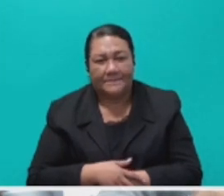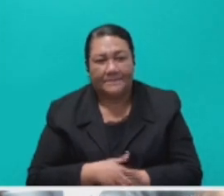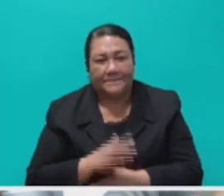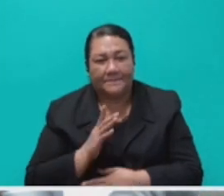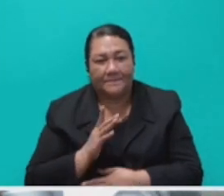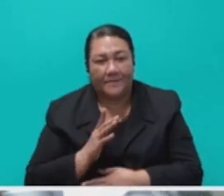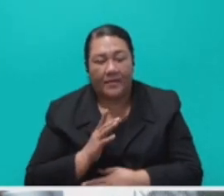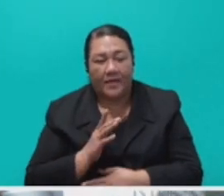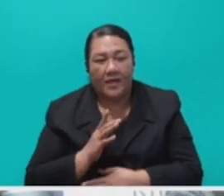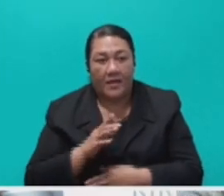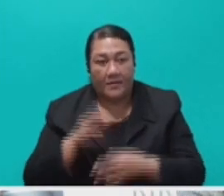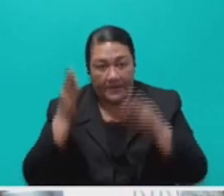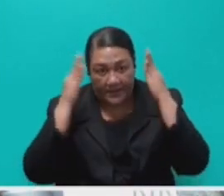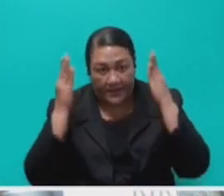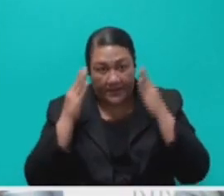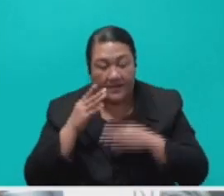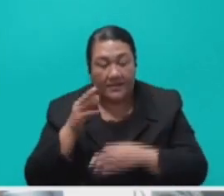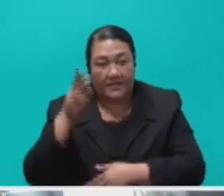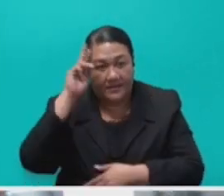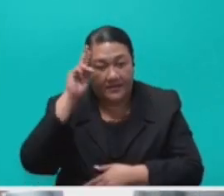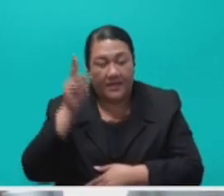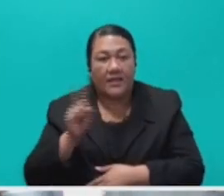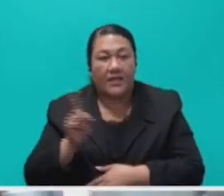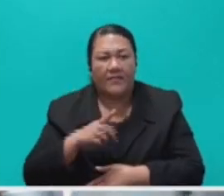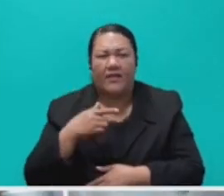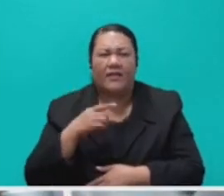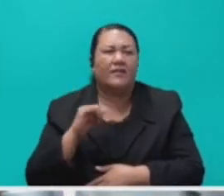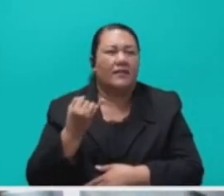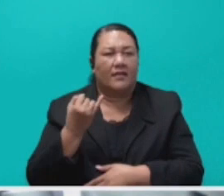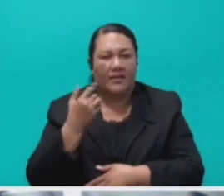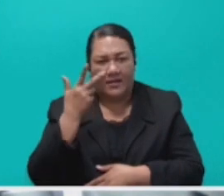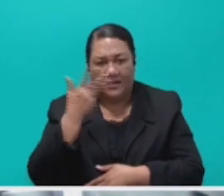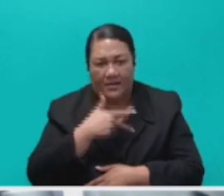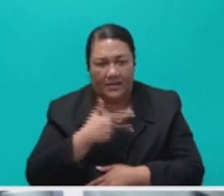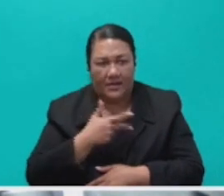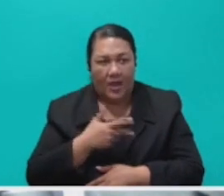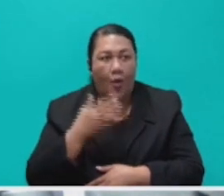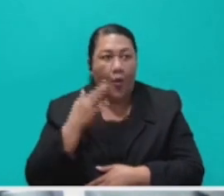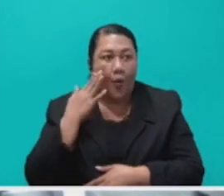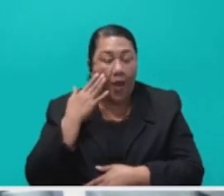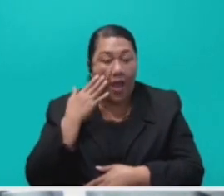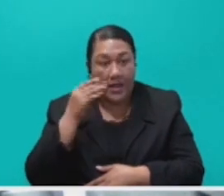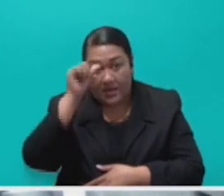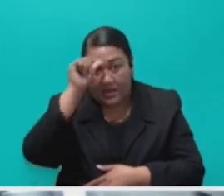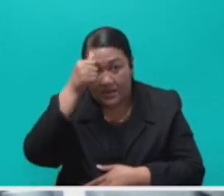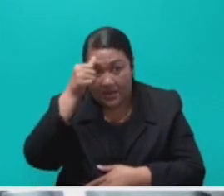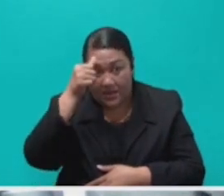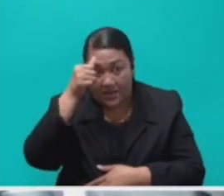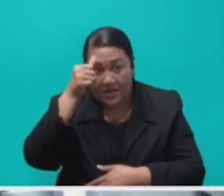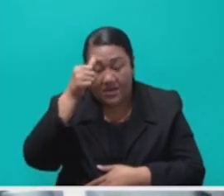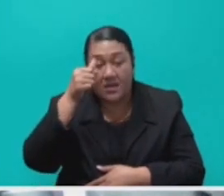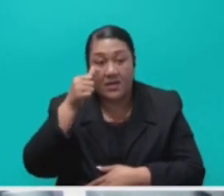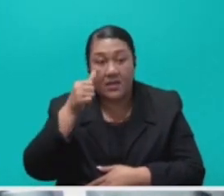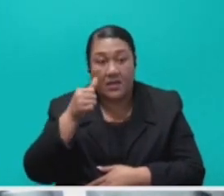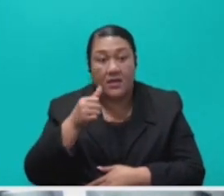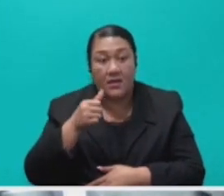Mr. Speaker, sir, what I was saying, it hurts when Indo-Fijians are called Pulangis.